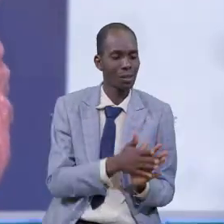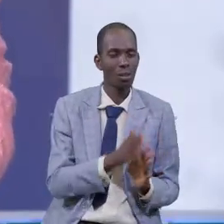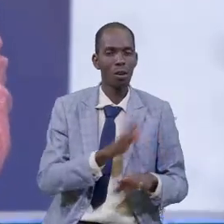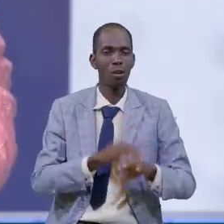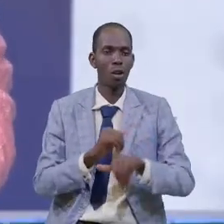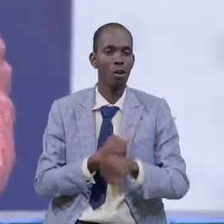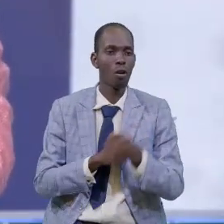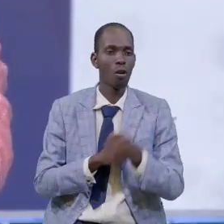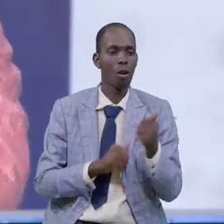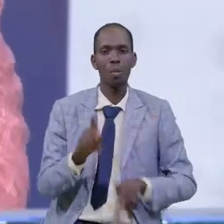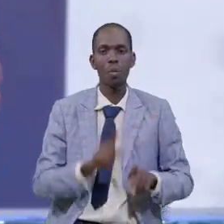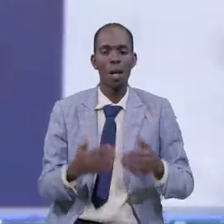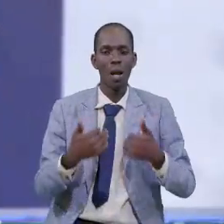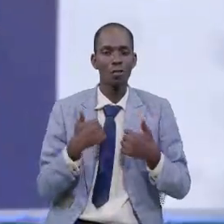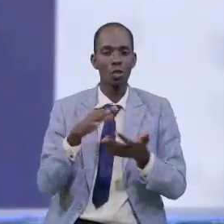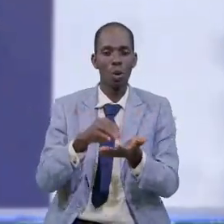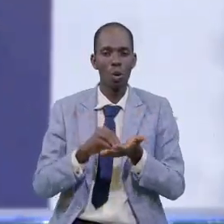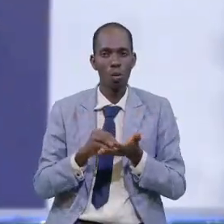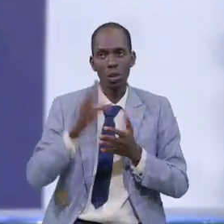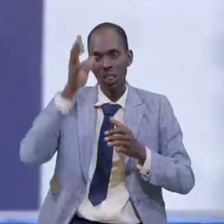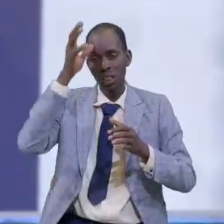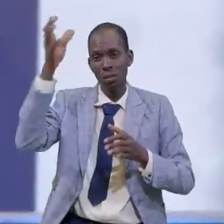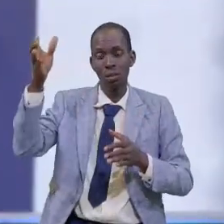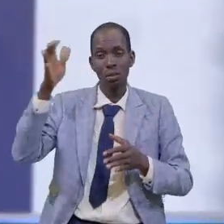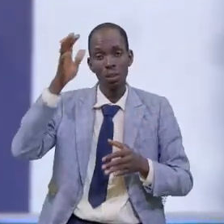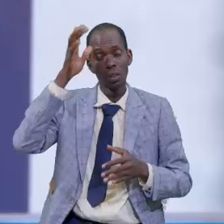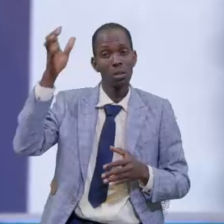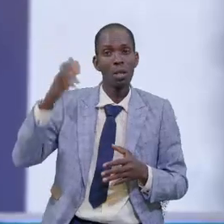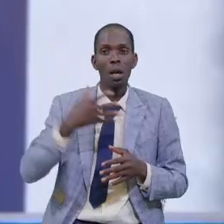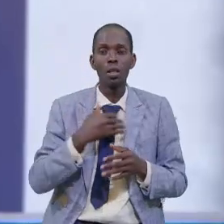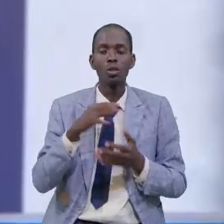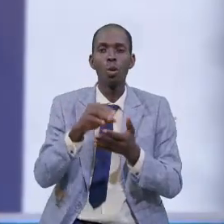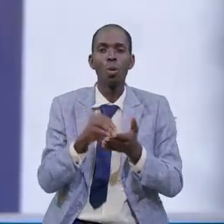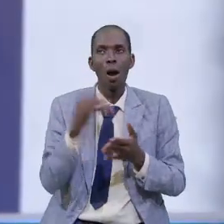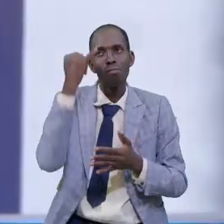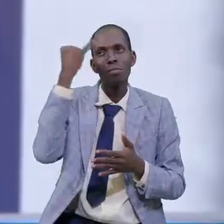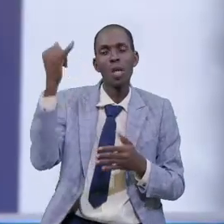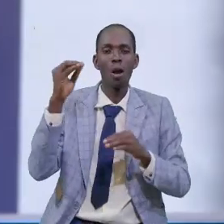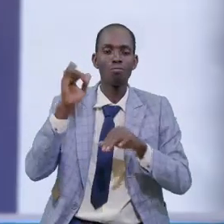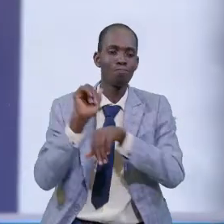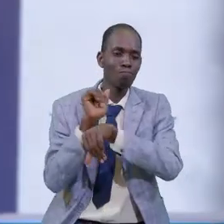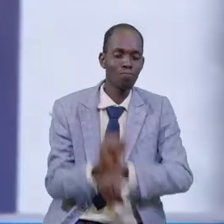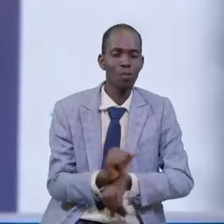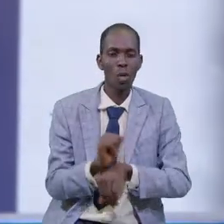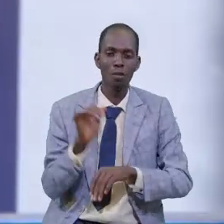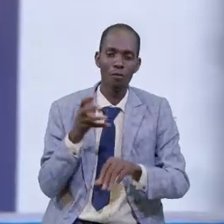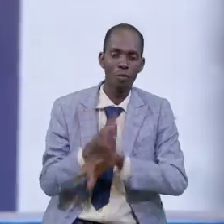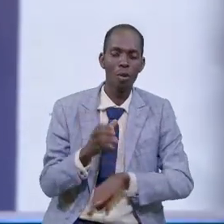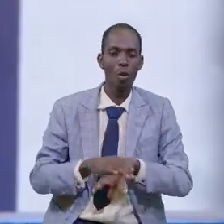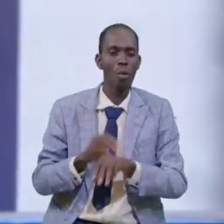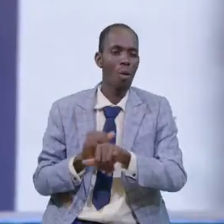and your idea, what you like, imposed on other people. My friend,